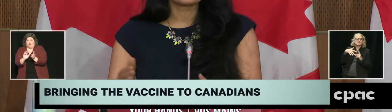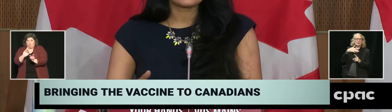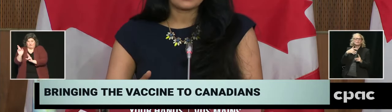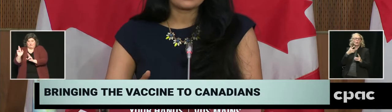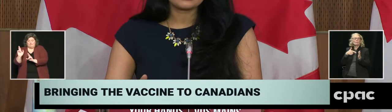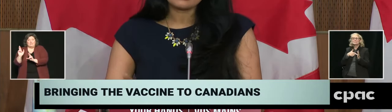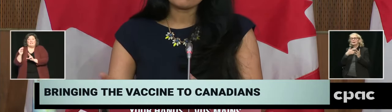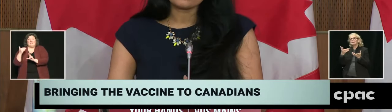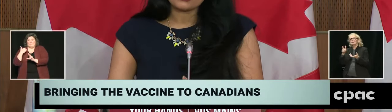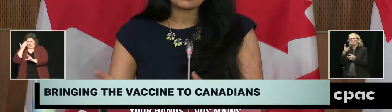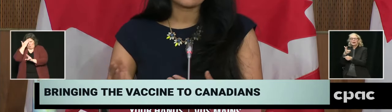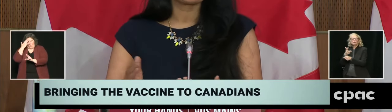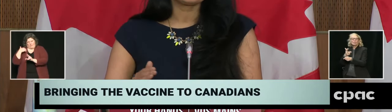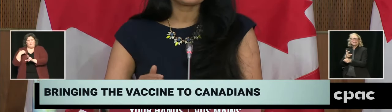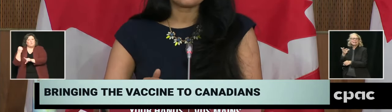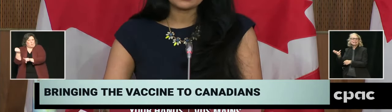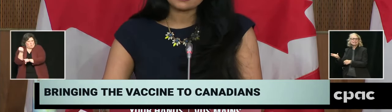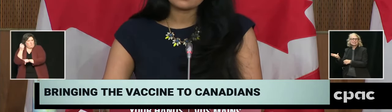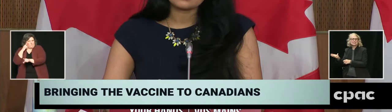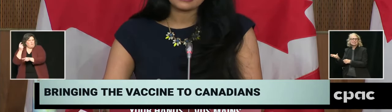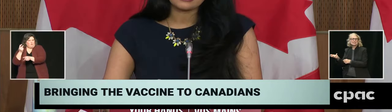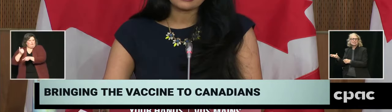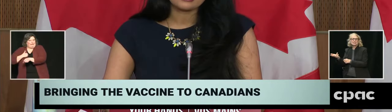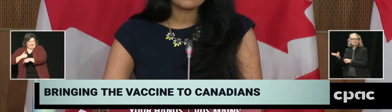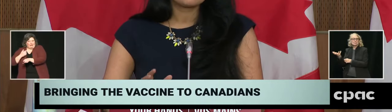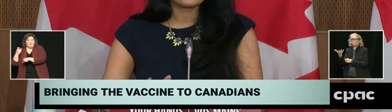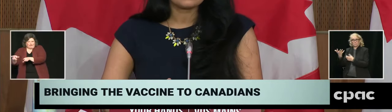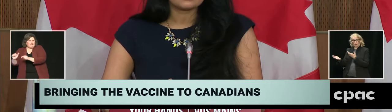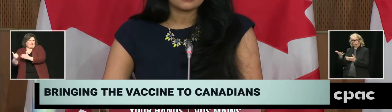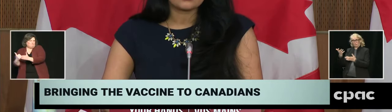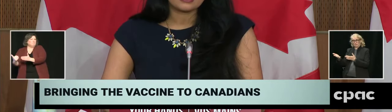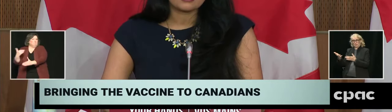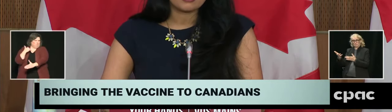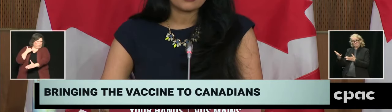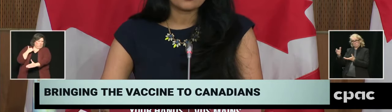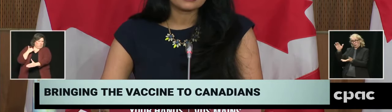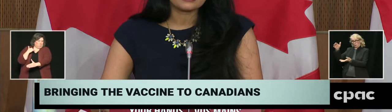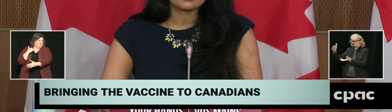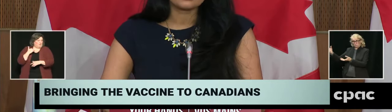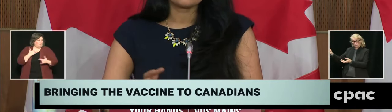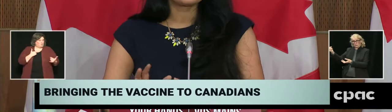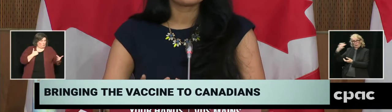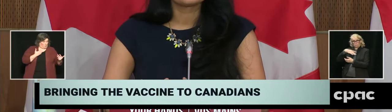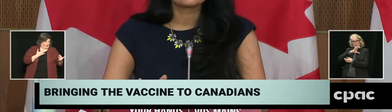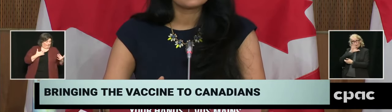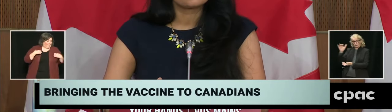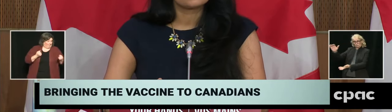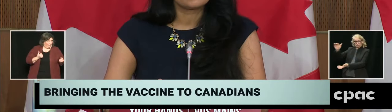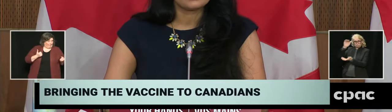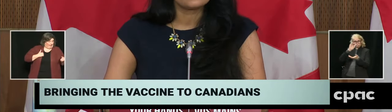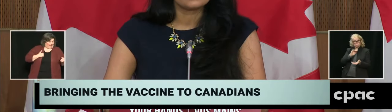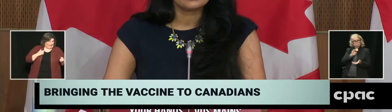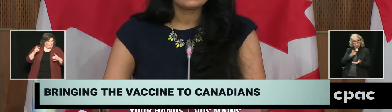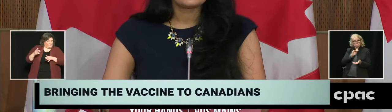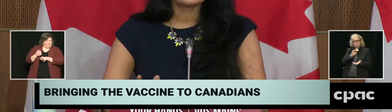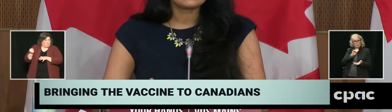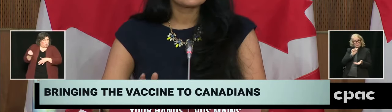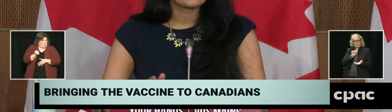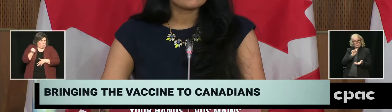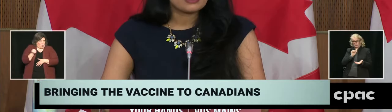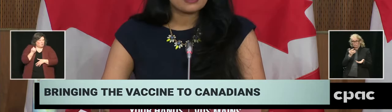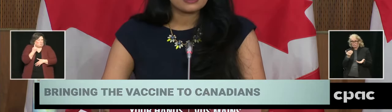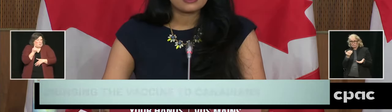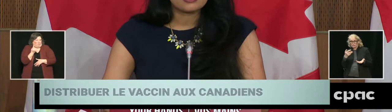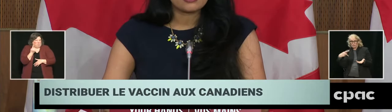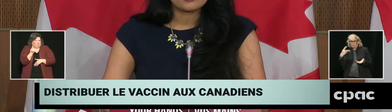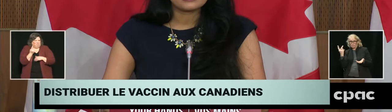need to send to Canada. And so then that could be sent into Canada. Pending the Health Canada authorization, it would be kept in a central location. And then